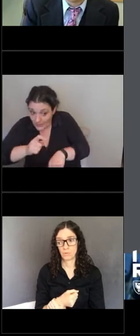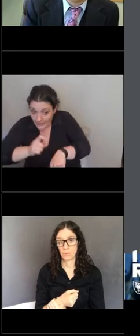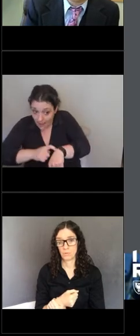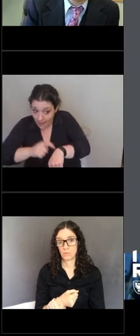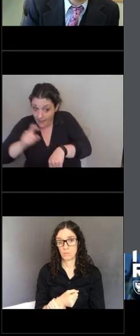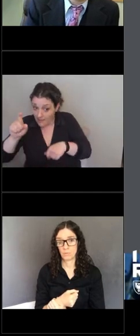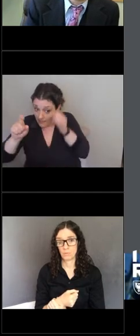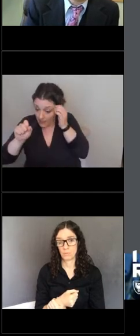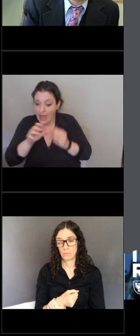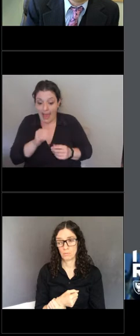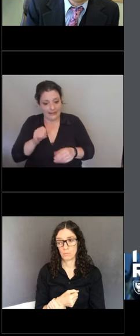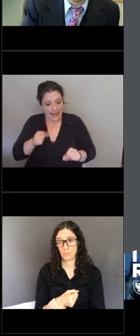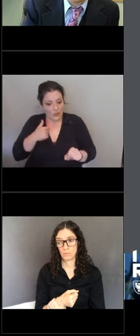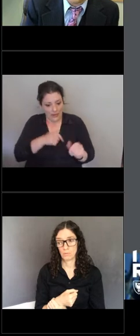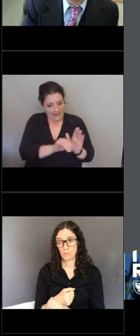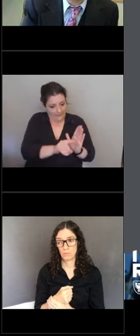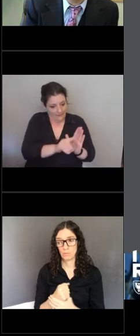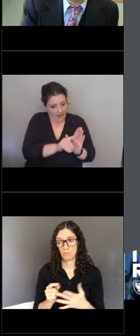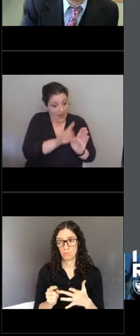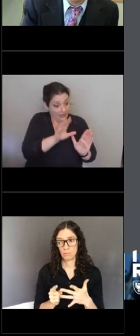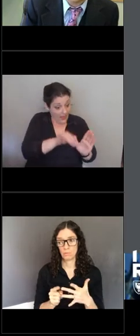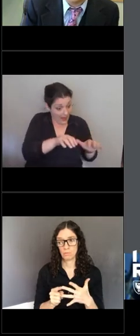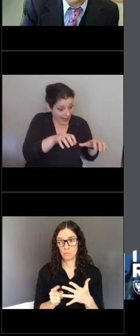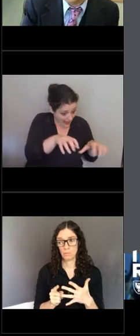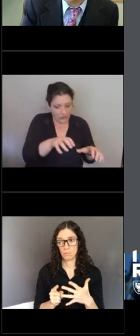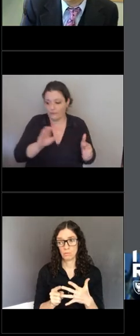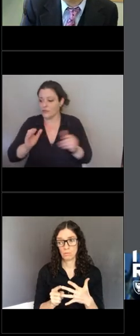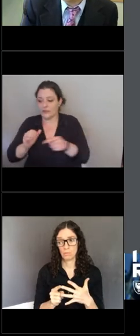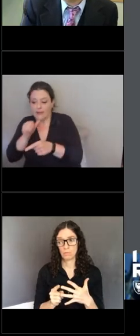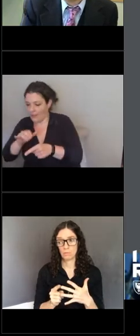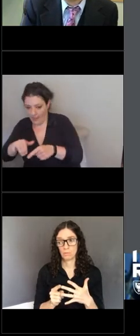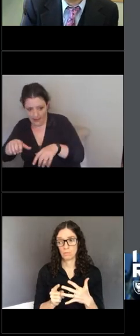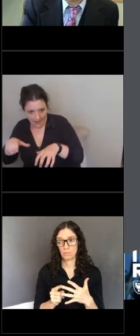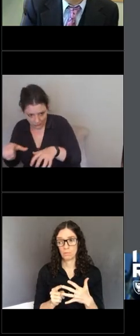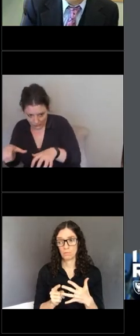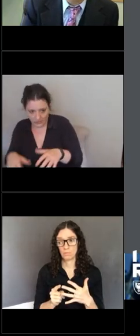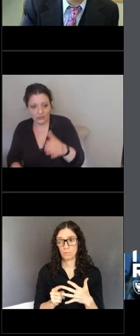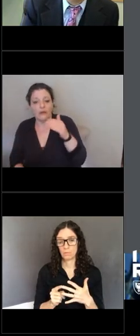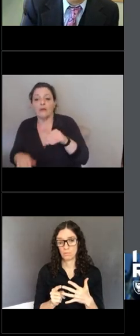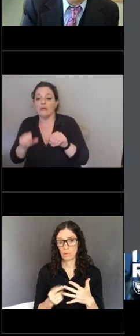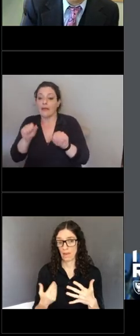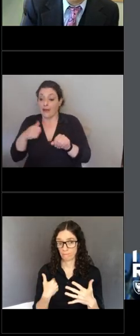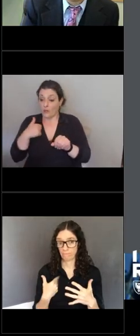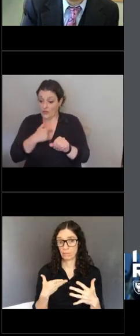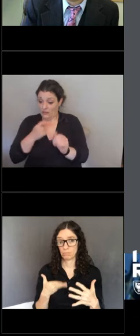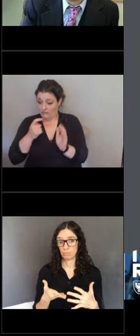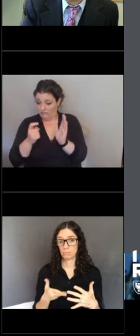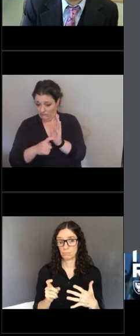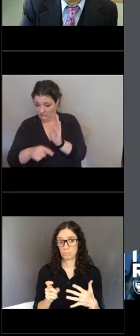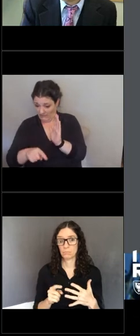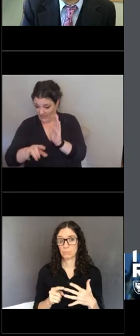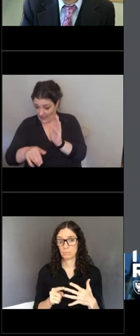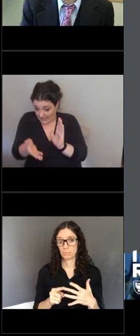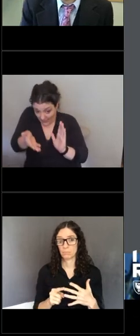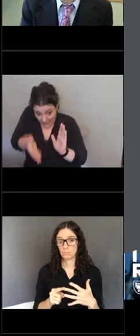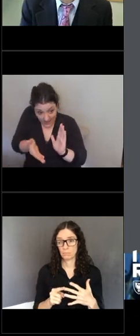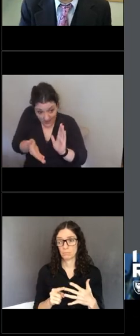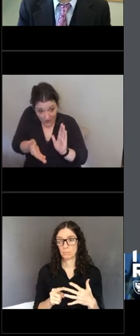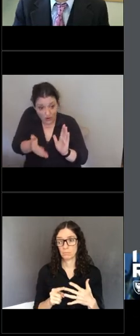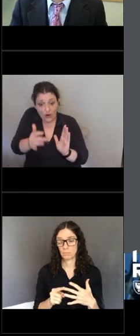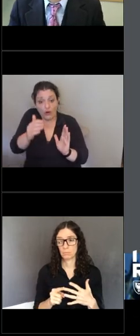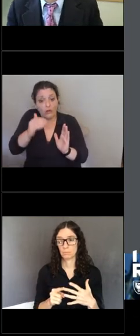already occurring? So concurrently happening, even though the management plan has already been printed. And finally, is it task